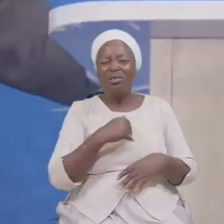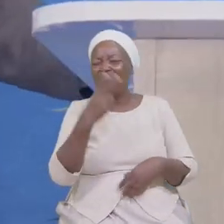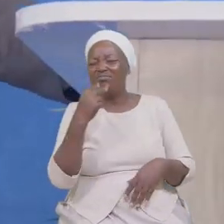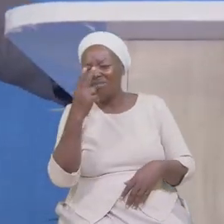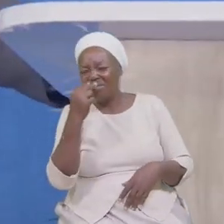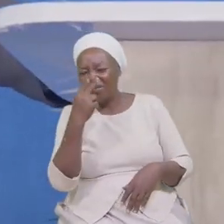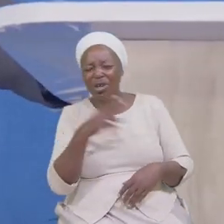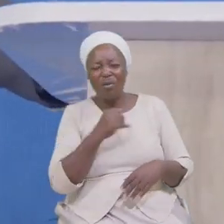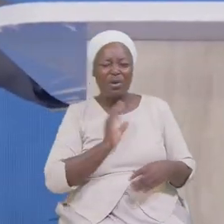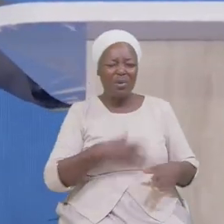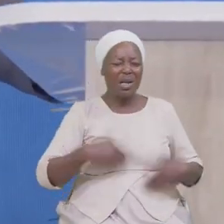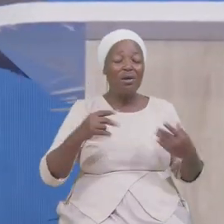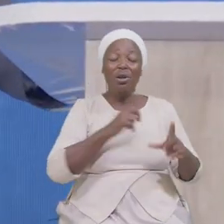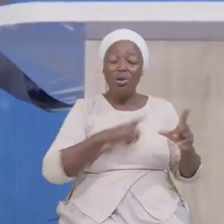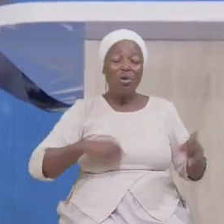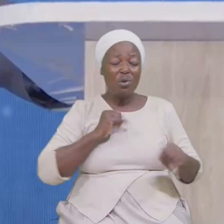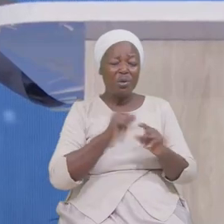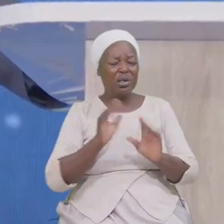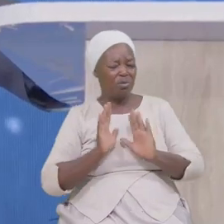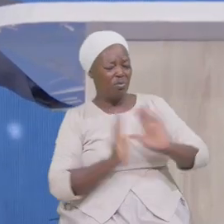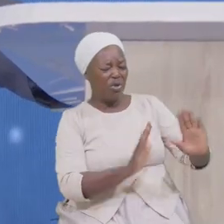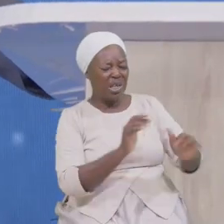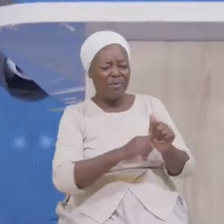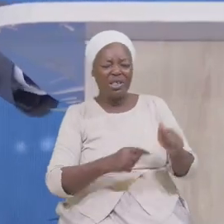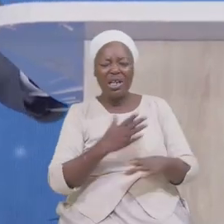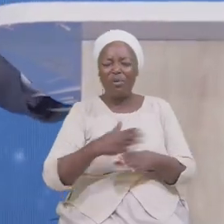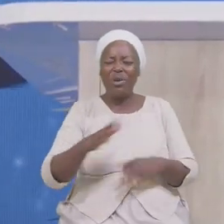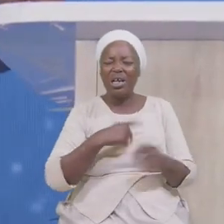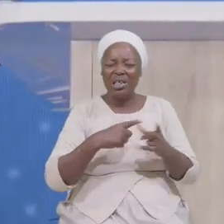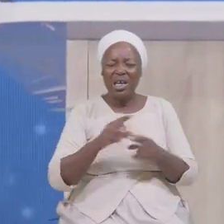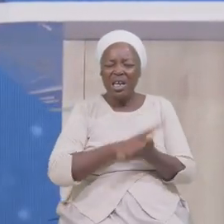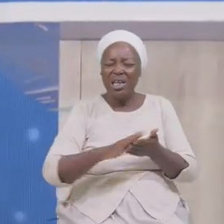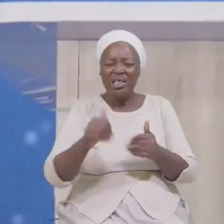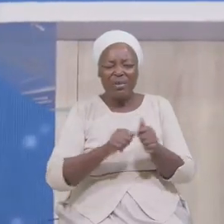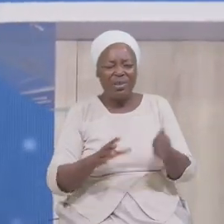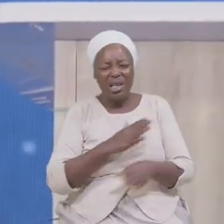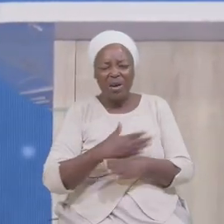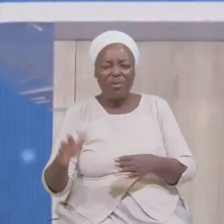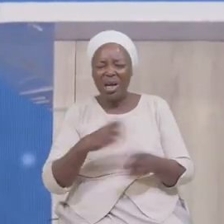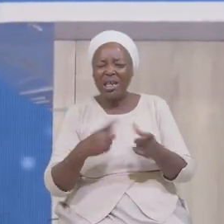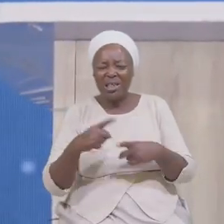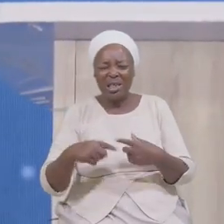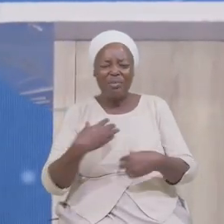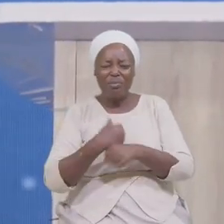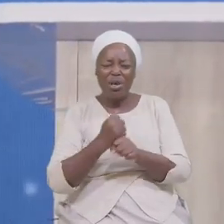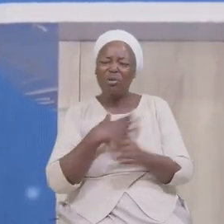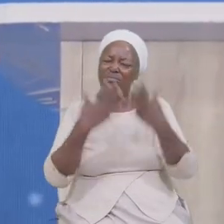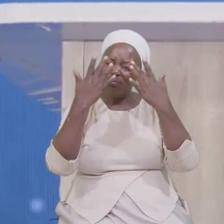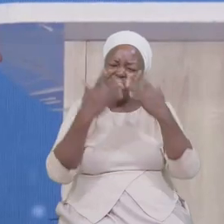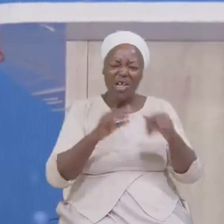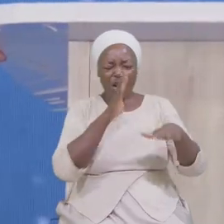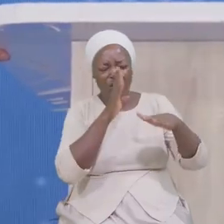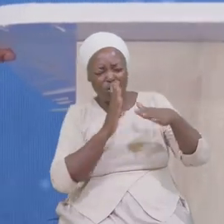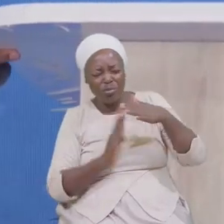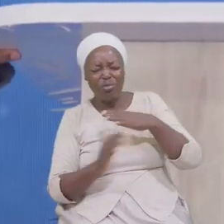we pray you brush everything away, cleanse everything away, and make us sober-minded followers